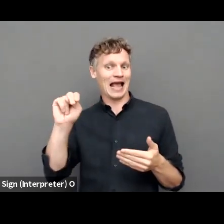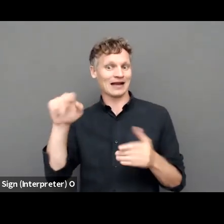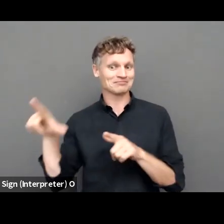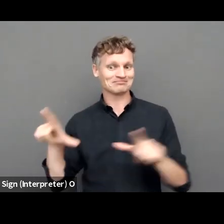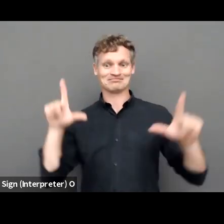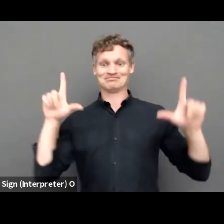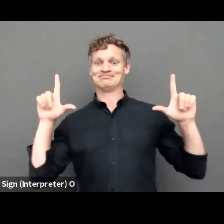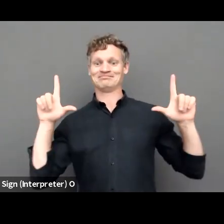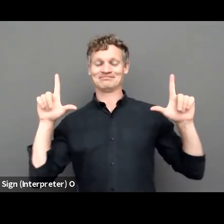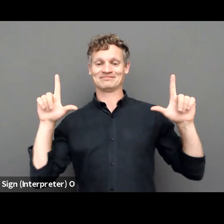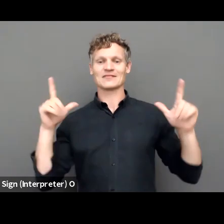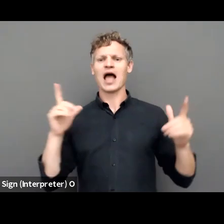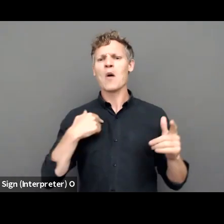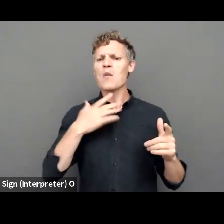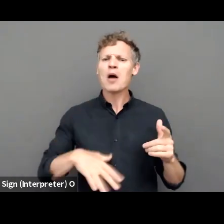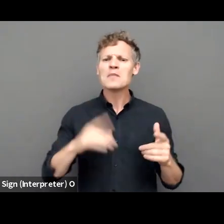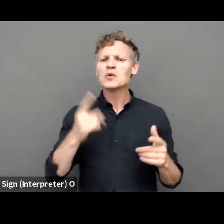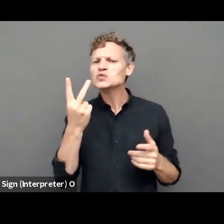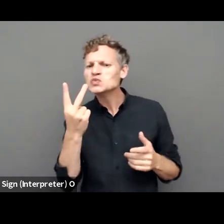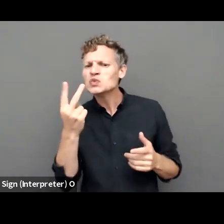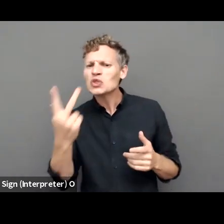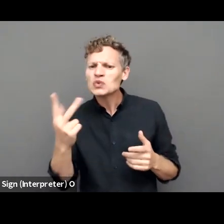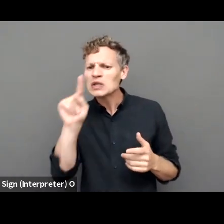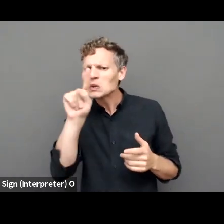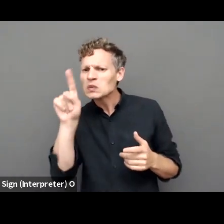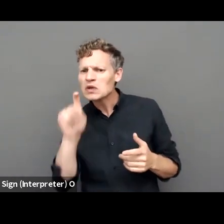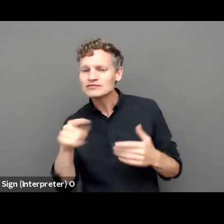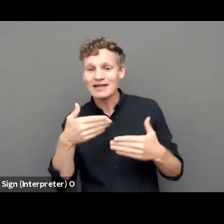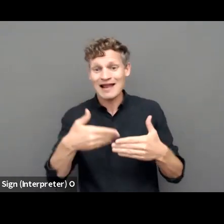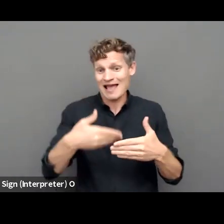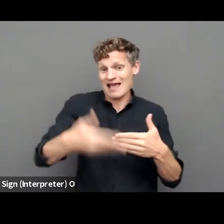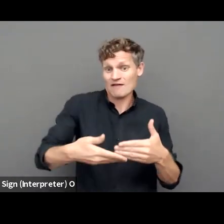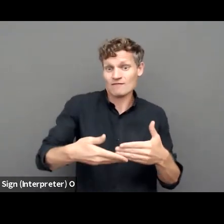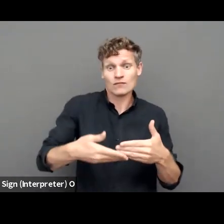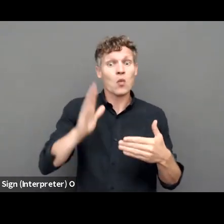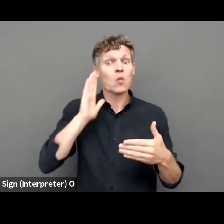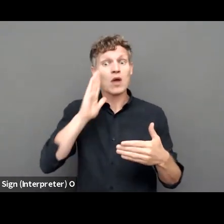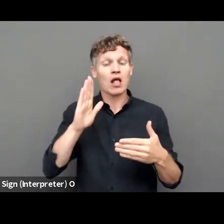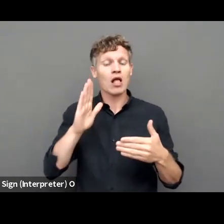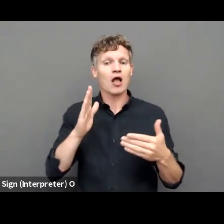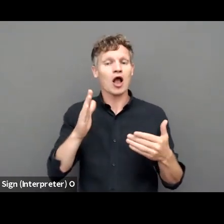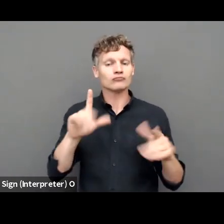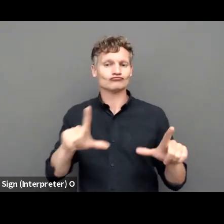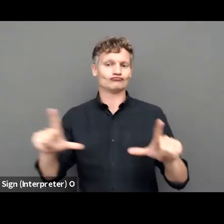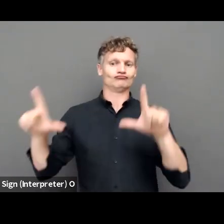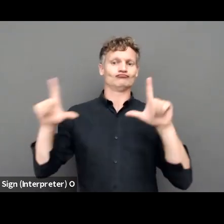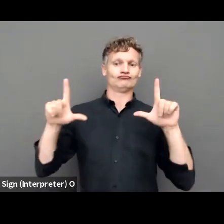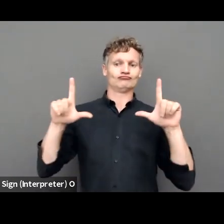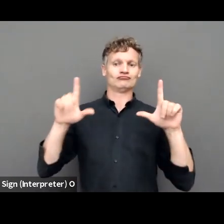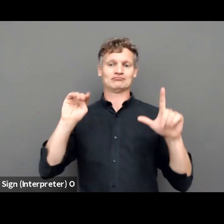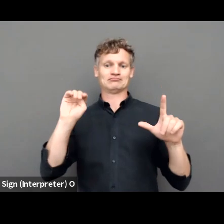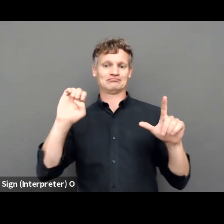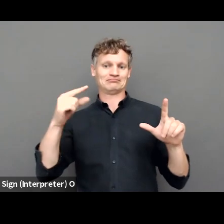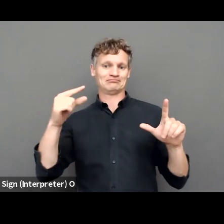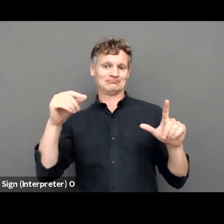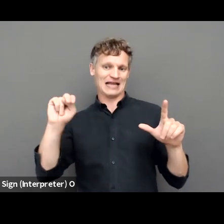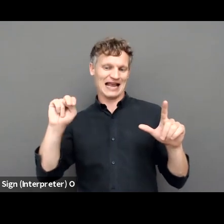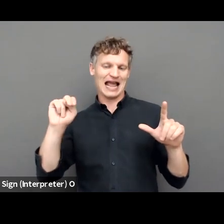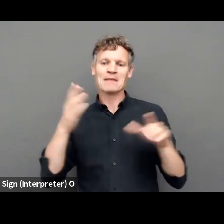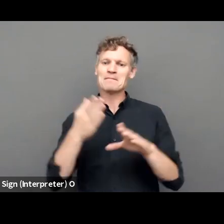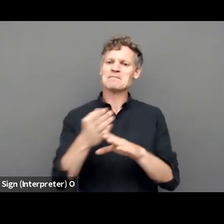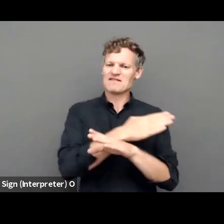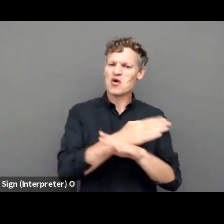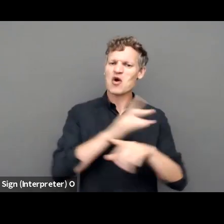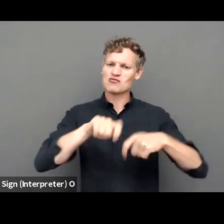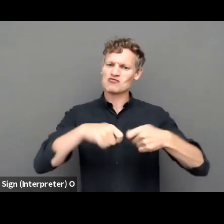more questions. And then we're going to focus on a conversation with Megan before we begin to wrap with this panel discussion. And so